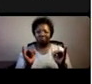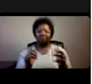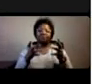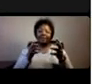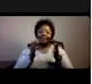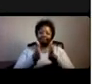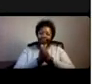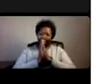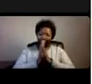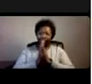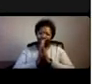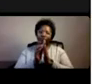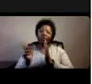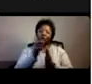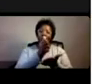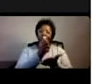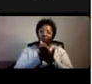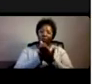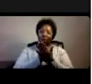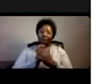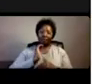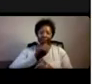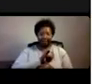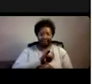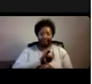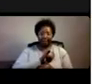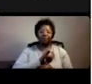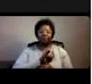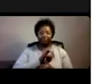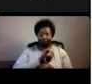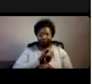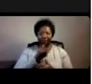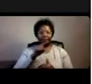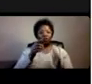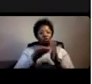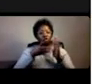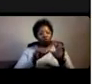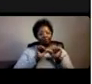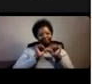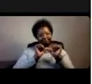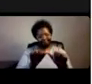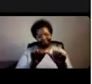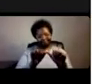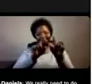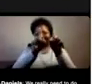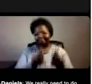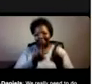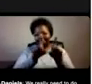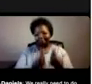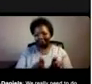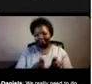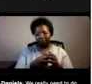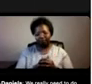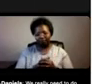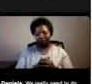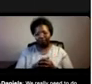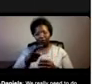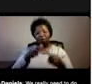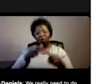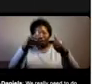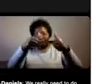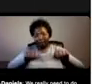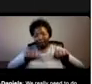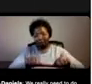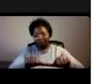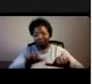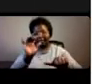that you help us in getting our students tested, and we ask that you upload the results and you report that to us